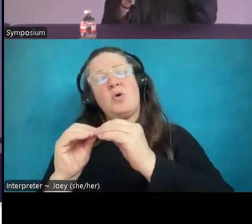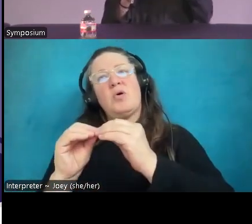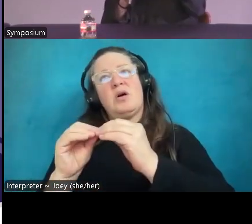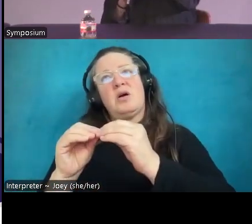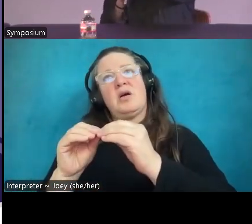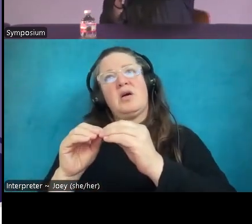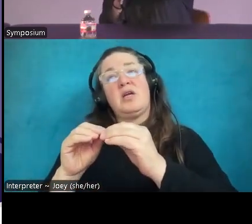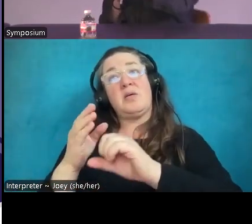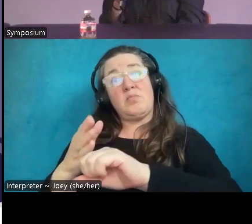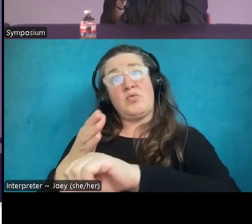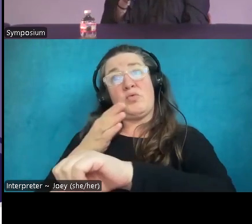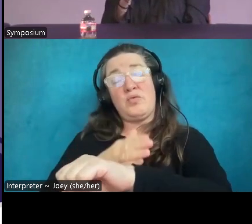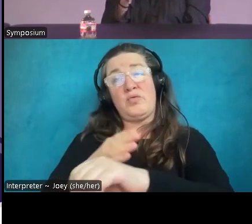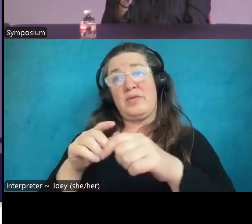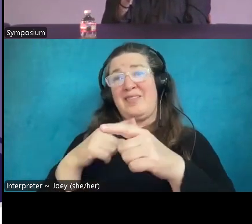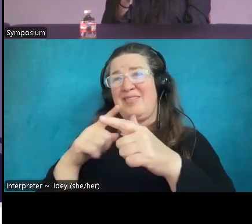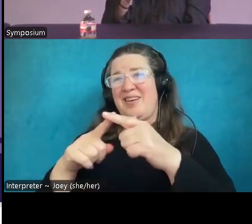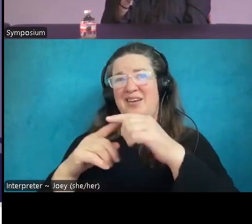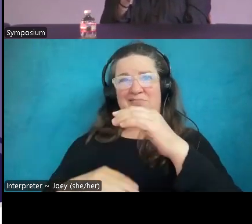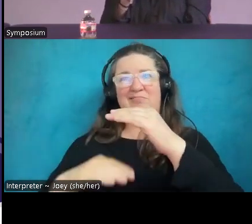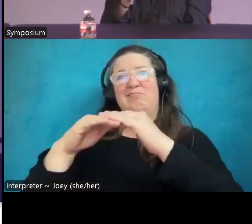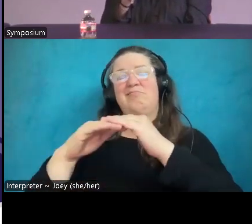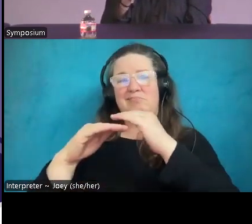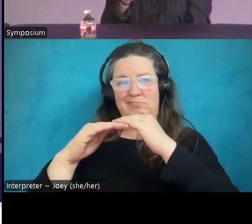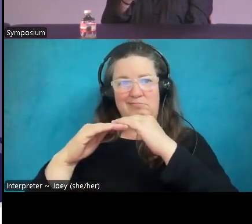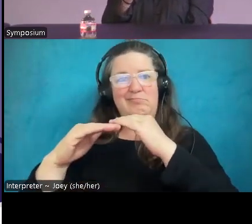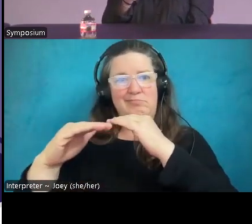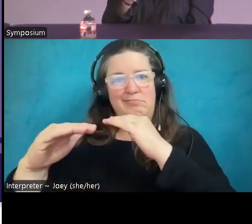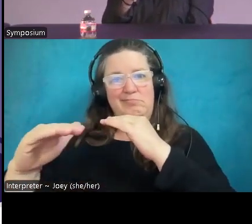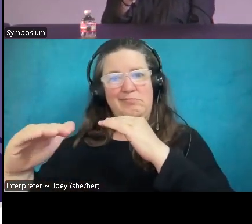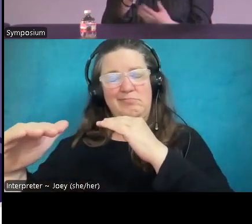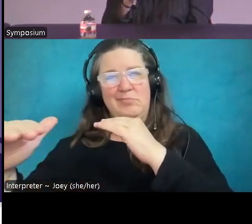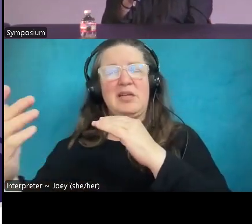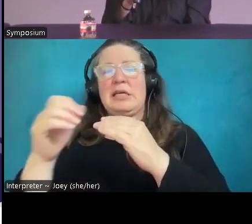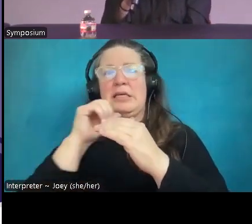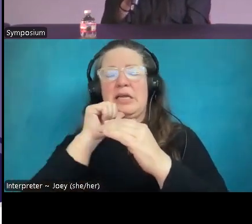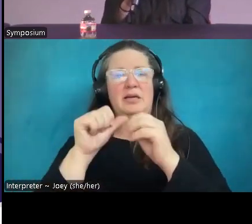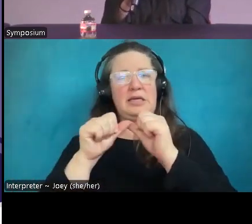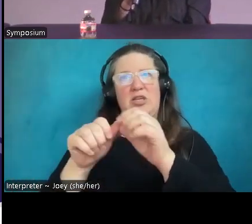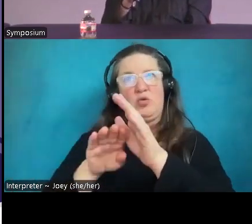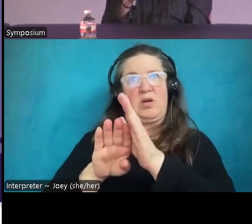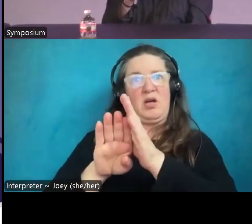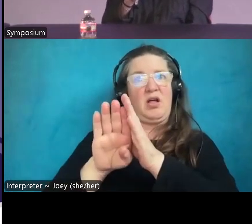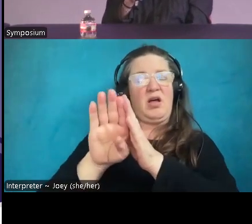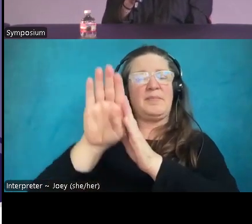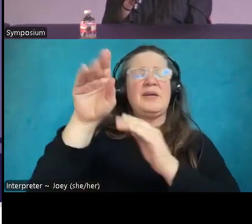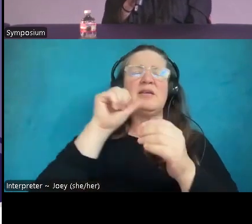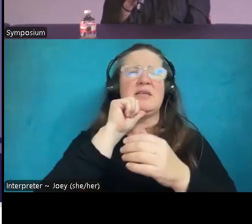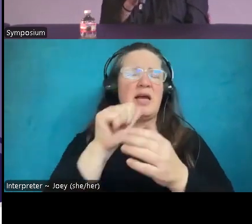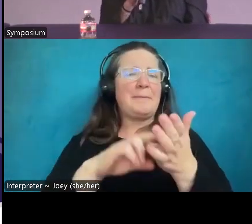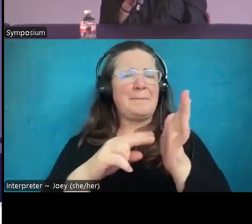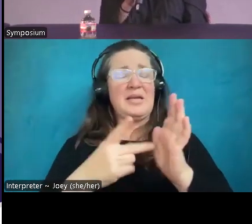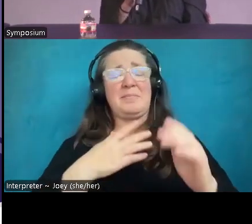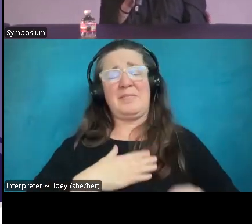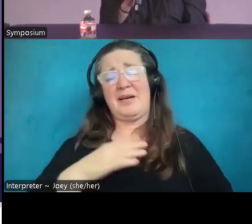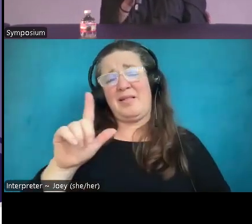of seeing this nice improvement in symptoms. Not that my long COVID patients don't get better, they do. And